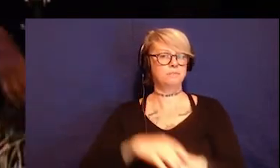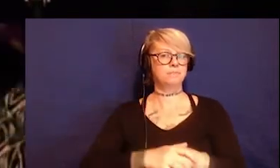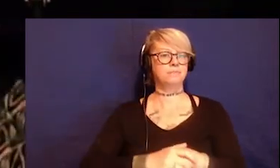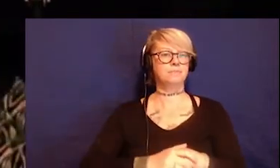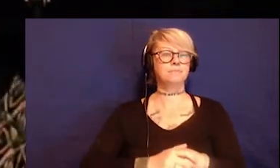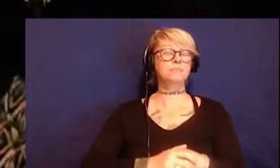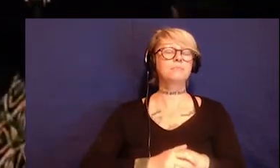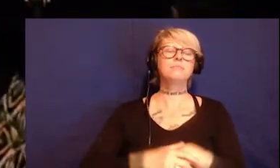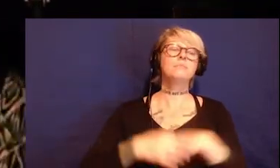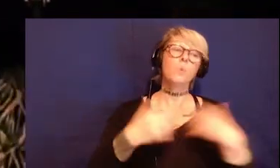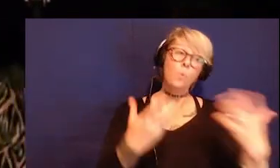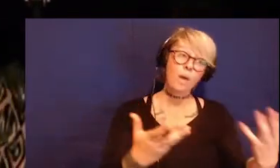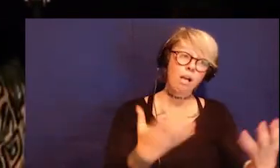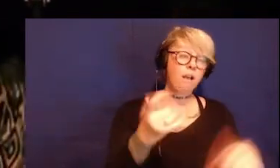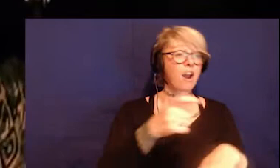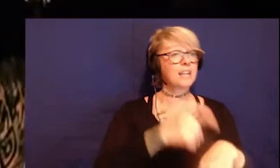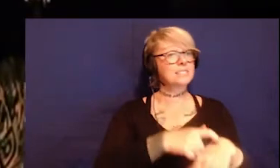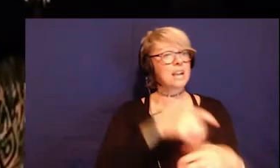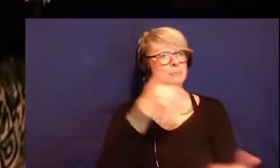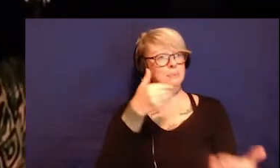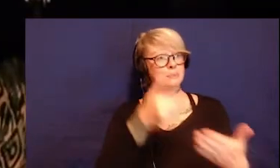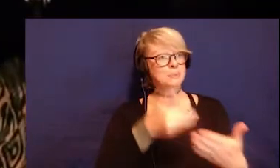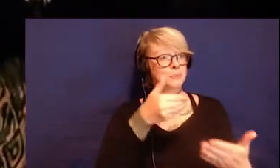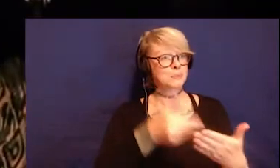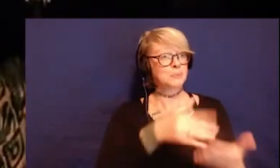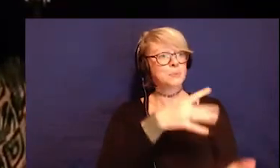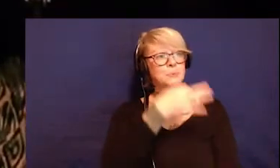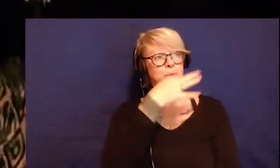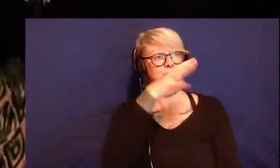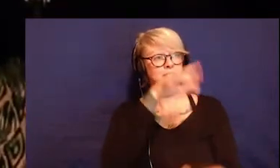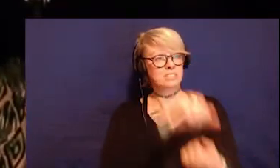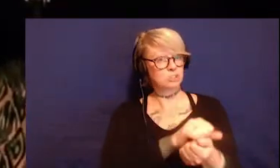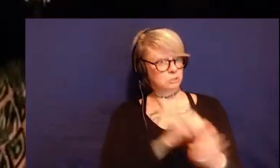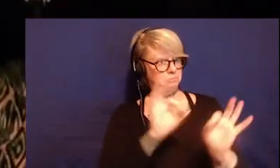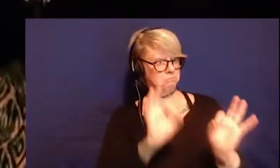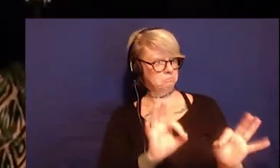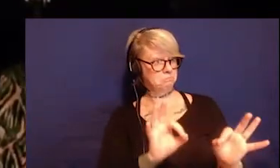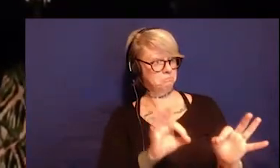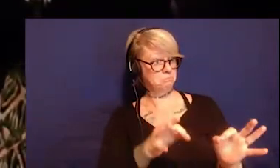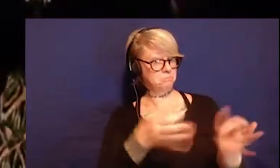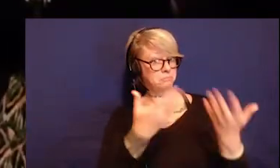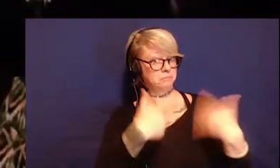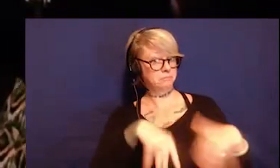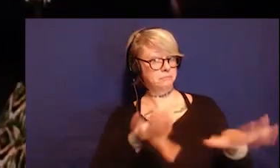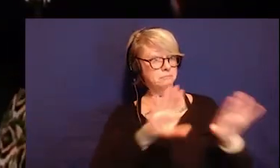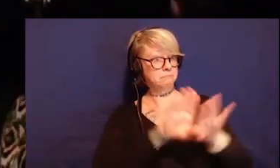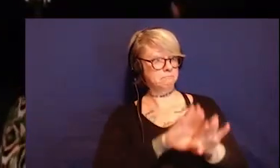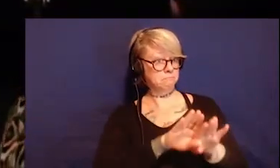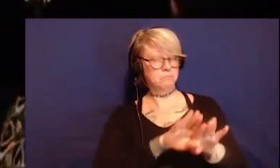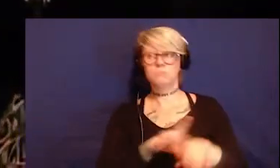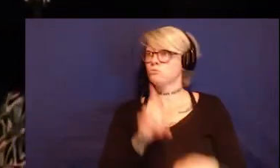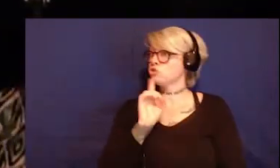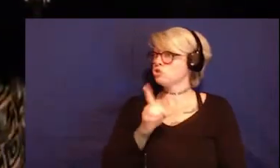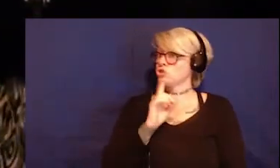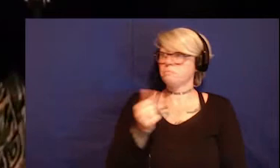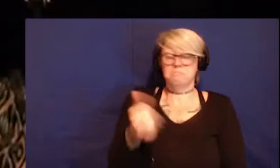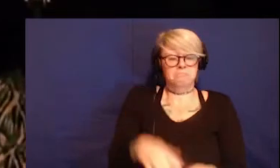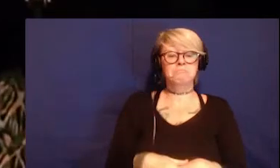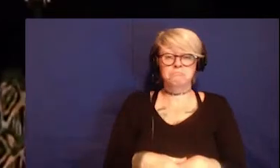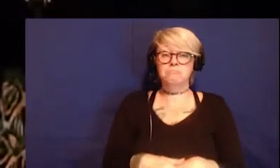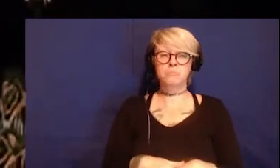Well, our time is coming to an end. Is it okay if we leave it on that? Mm-hmm. Yeah, sure. All